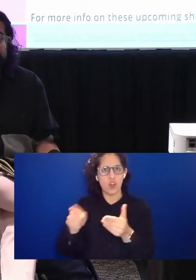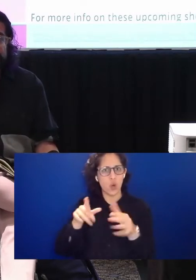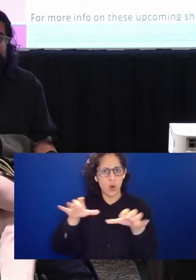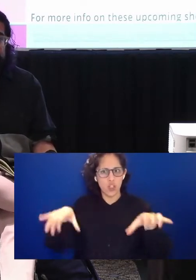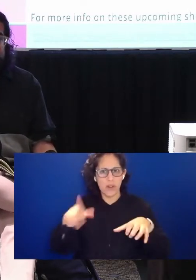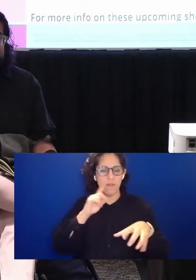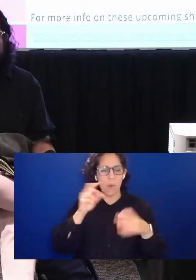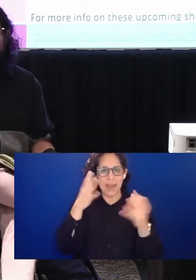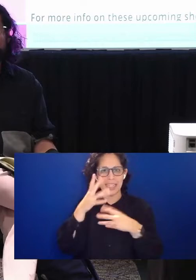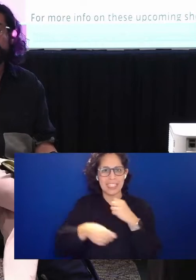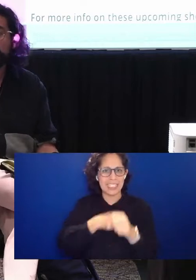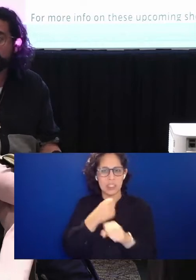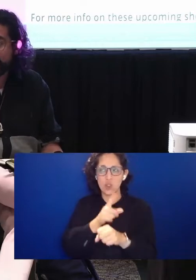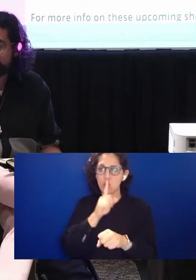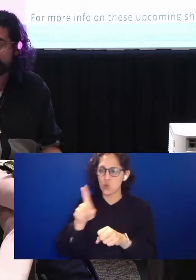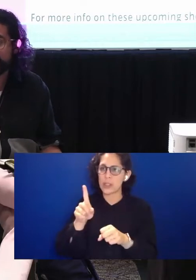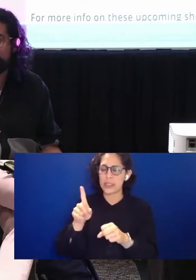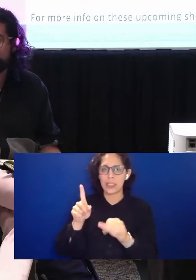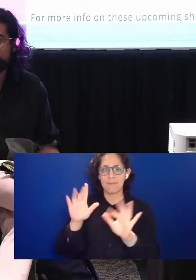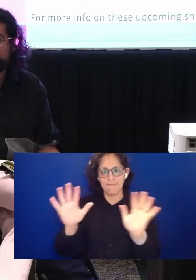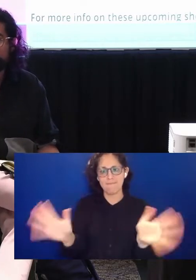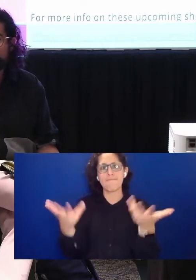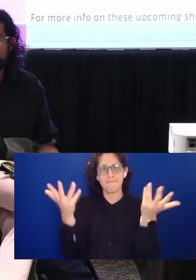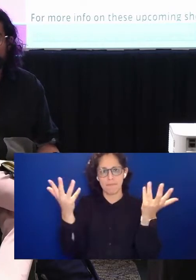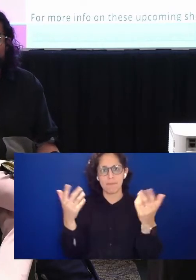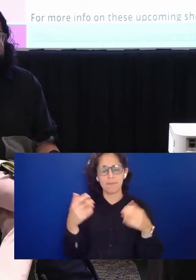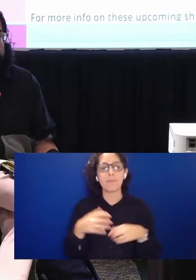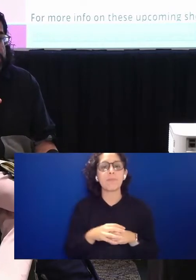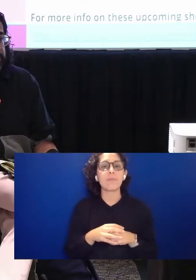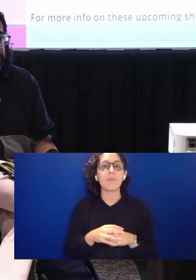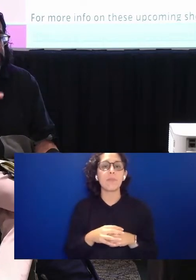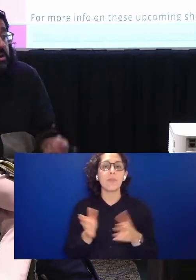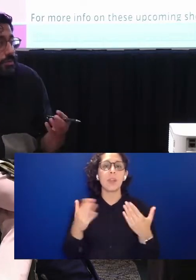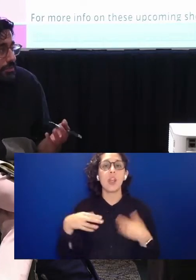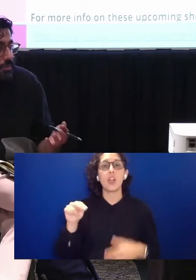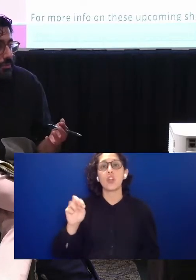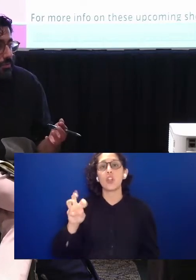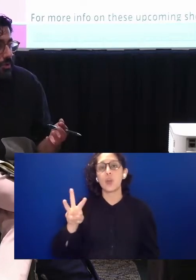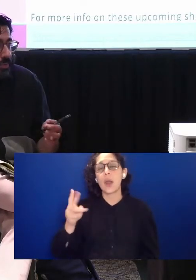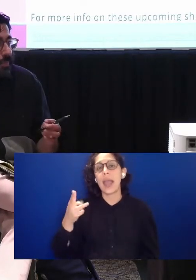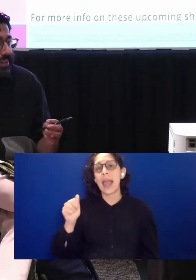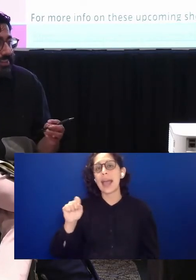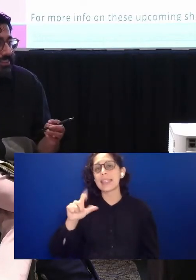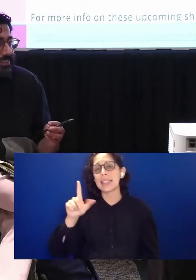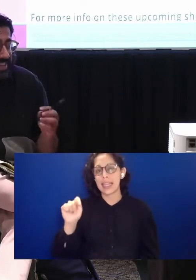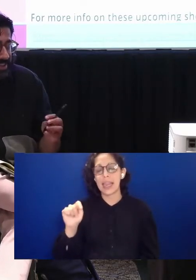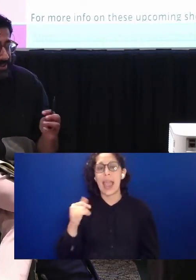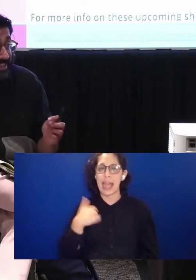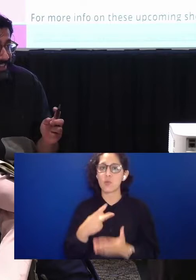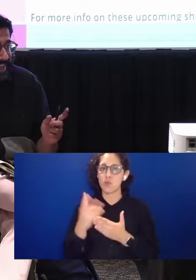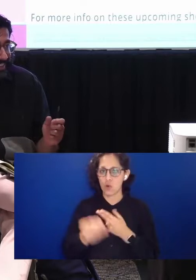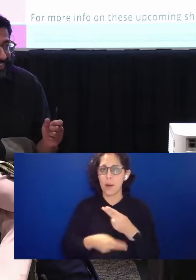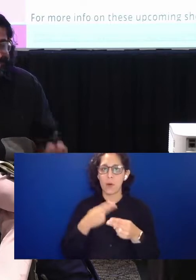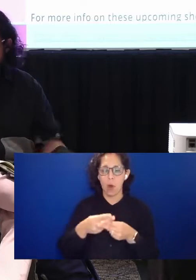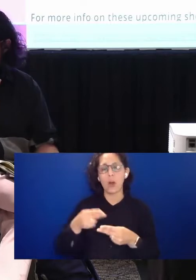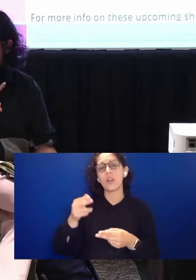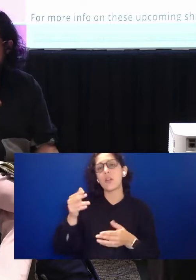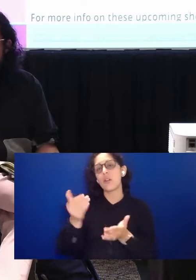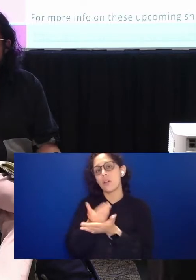it really does the jam. And then the new Hazlitt has a program called Fresh Works that also, no, thank you,